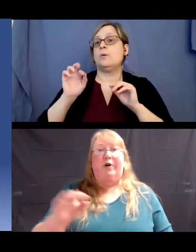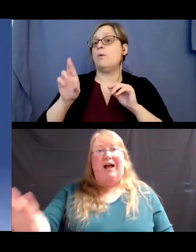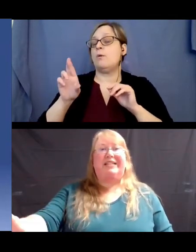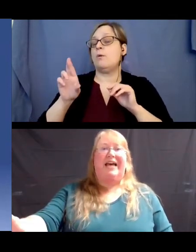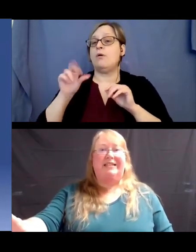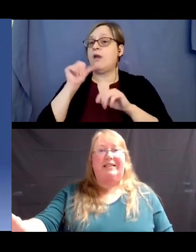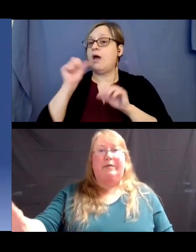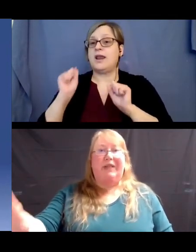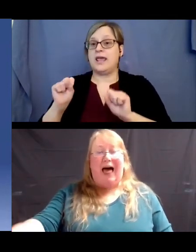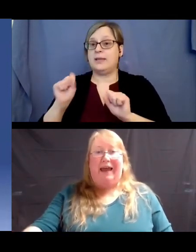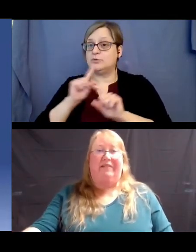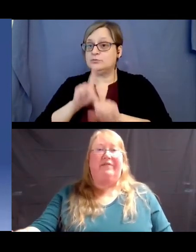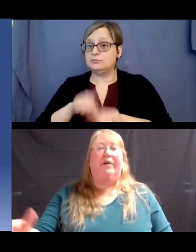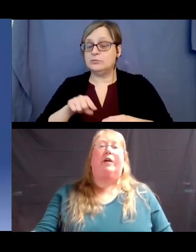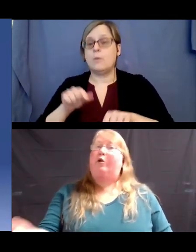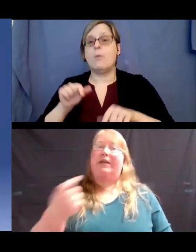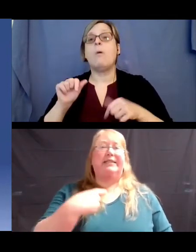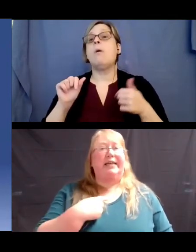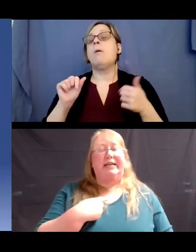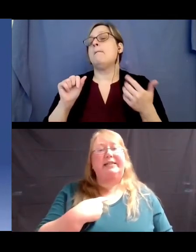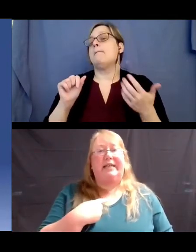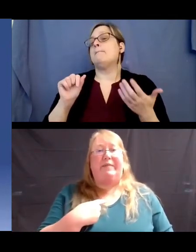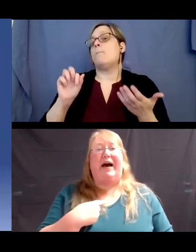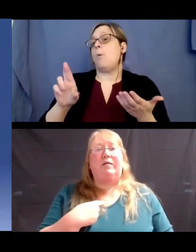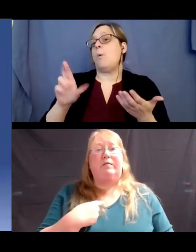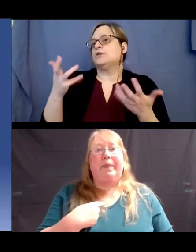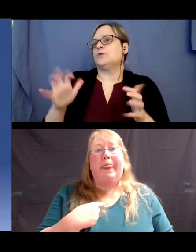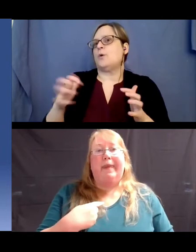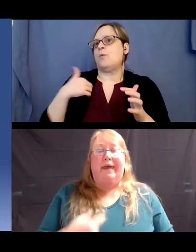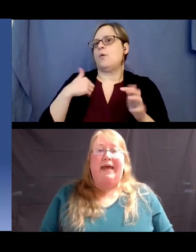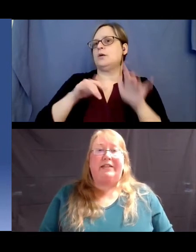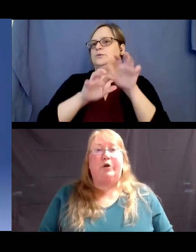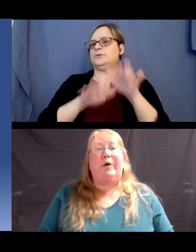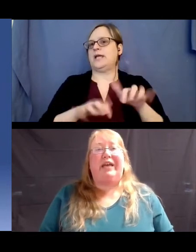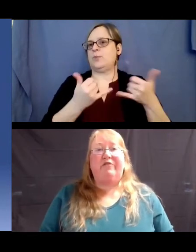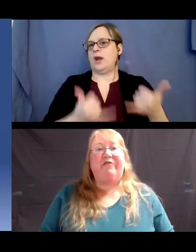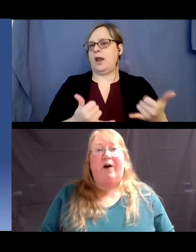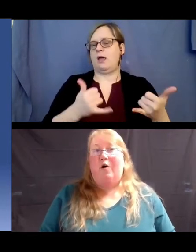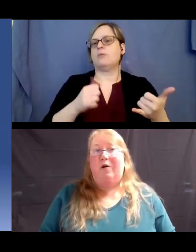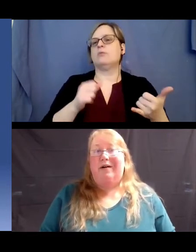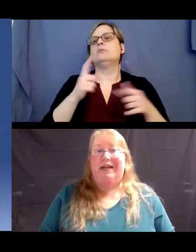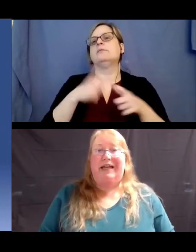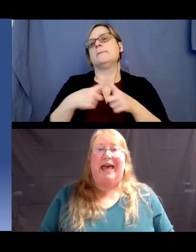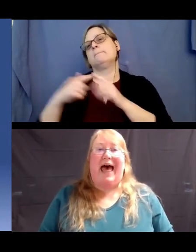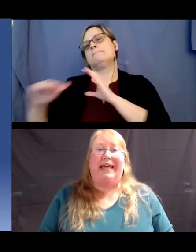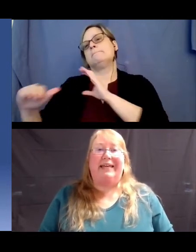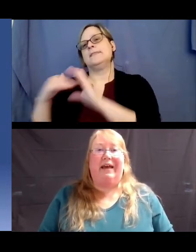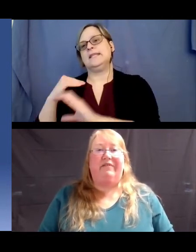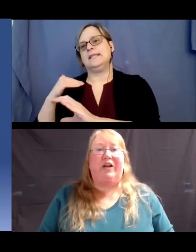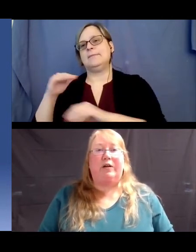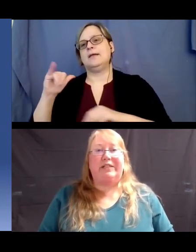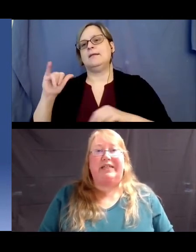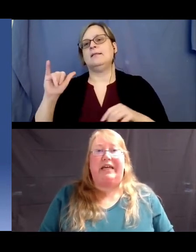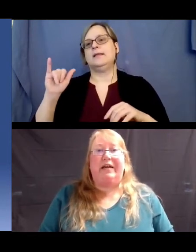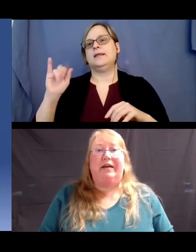prefer not to ask them live, you can send us an email to